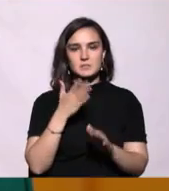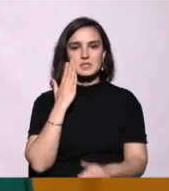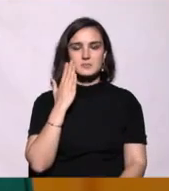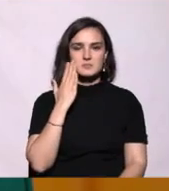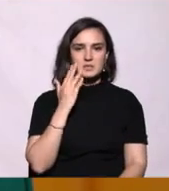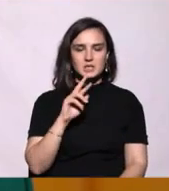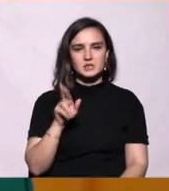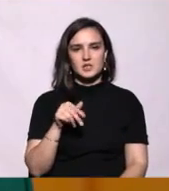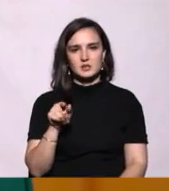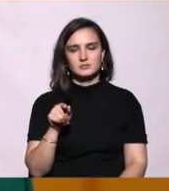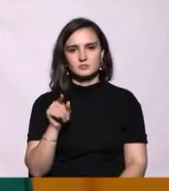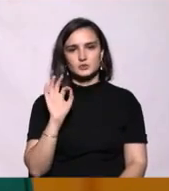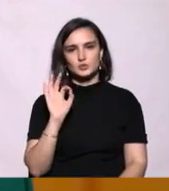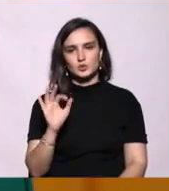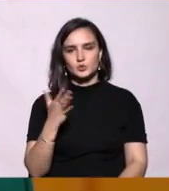So,